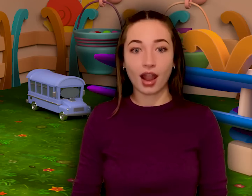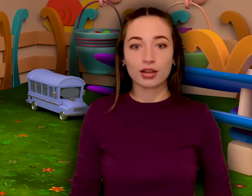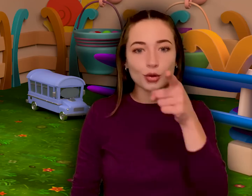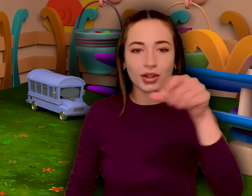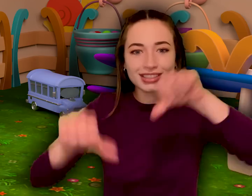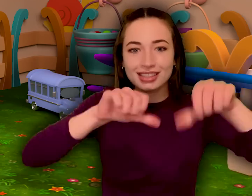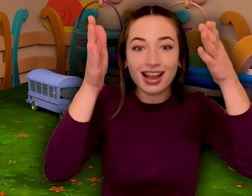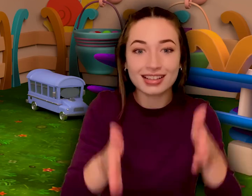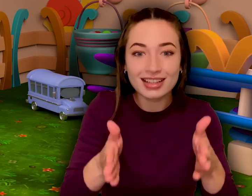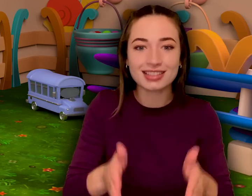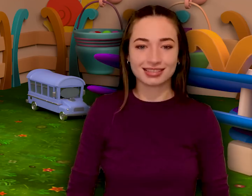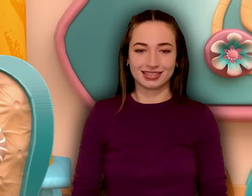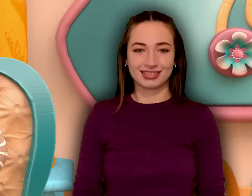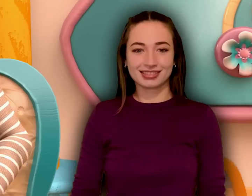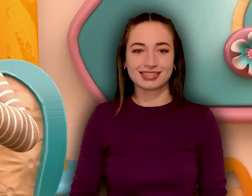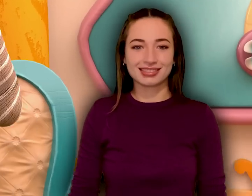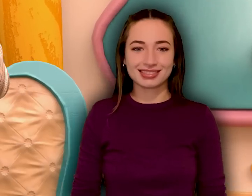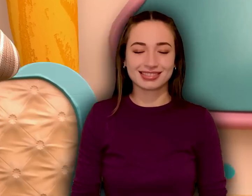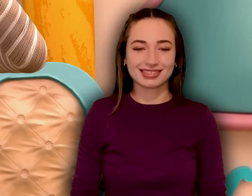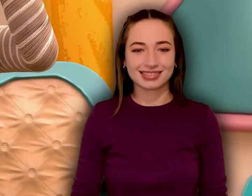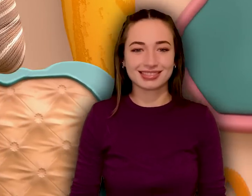experiments you are a